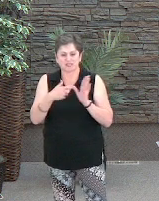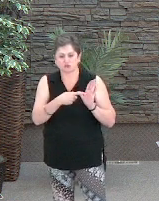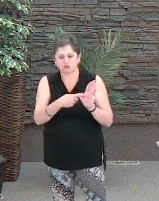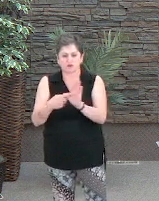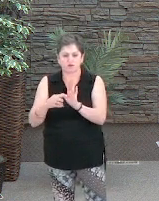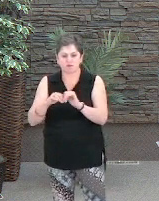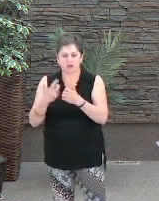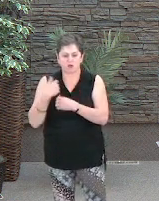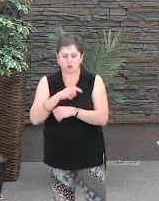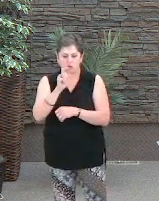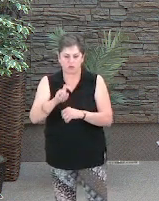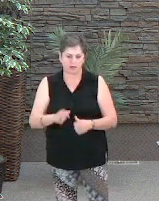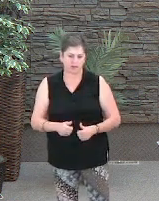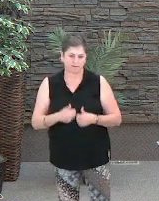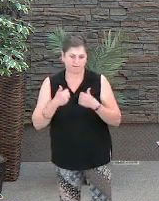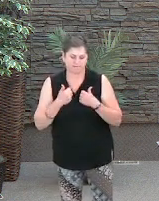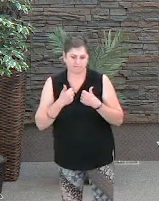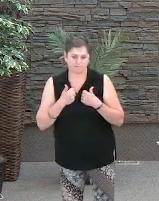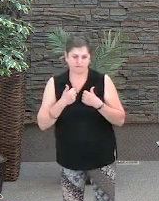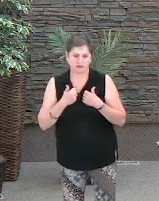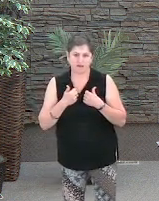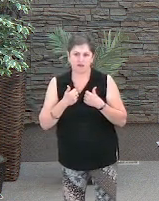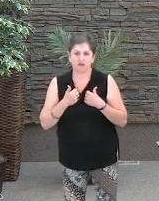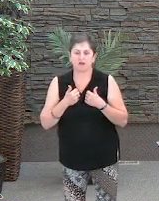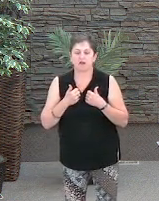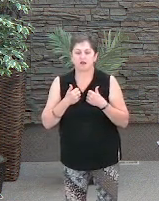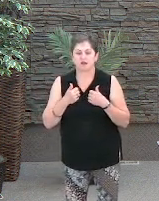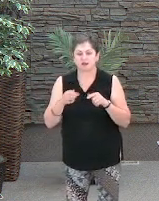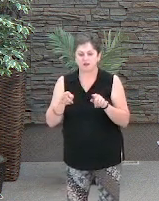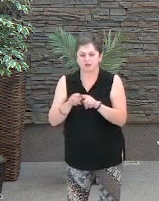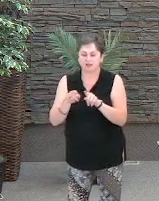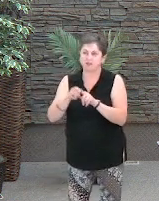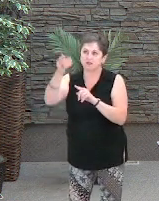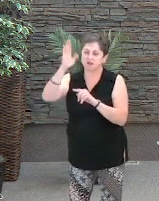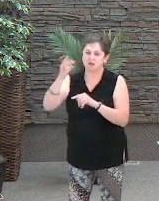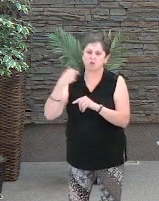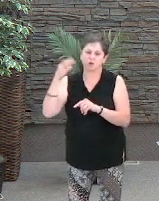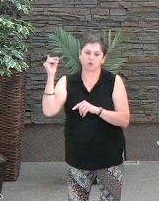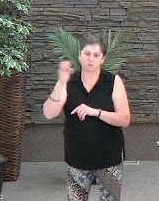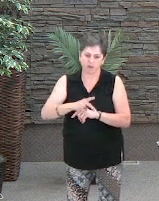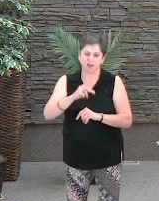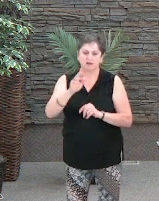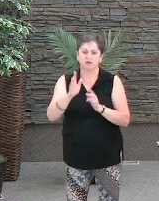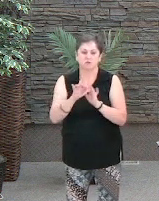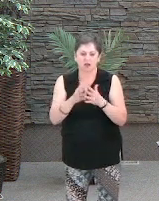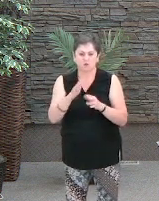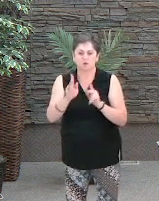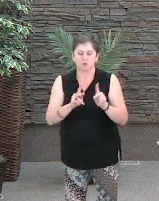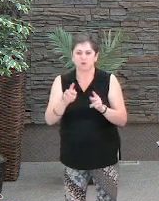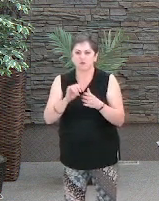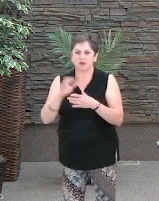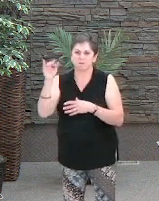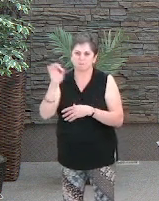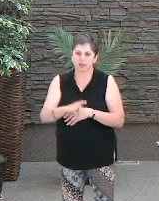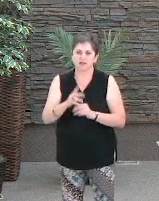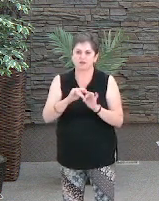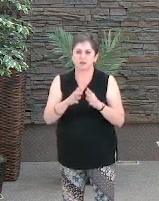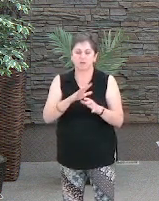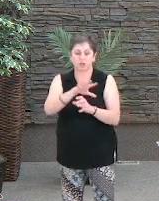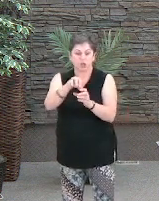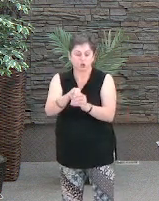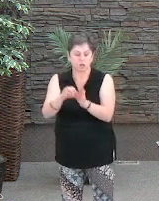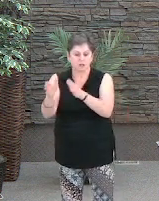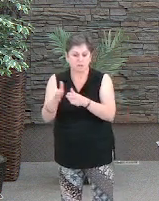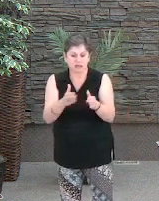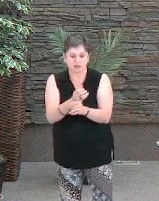of how we live lives of godliness. We're a back-to-the-Bible people. That back-to-the-Bible includes the plan